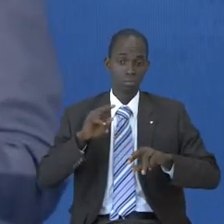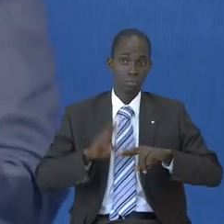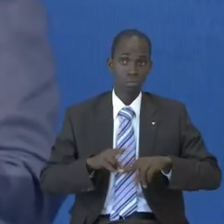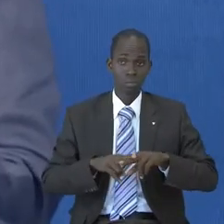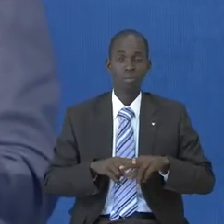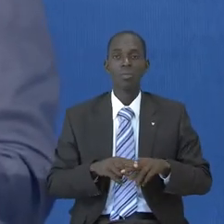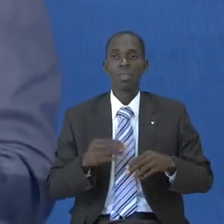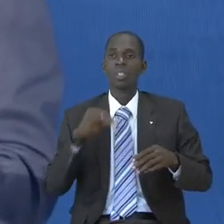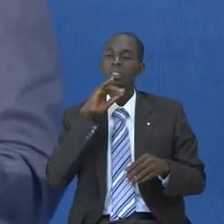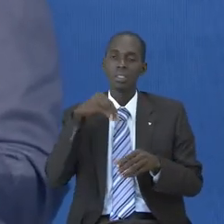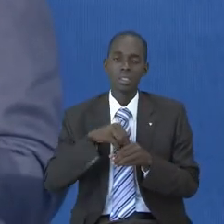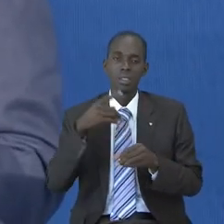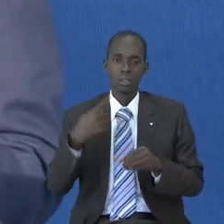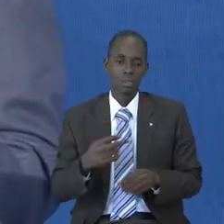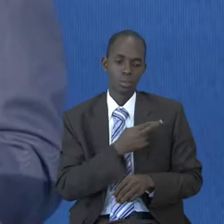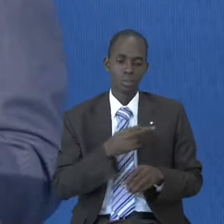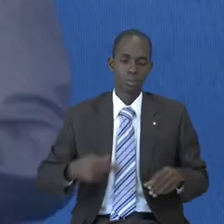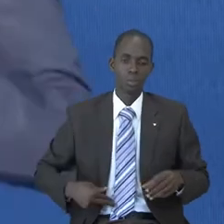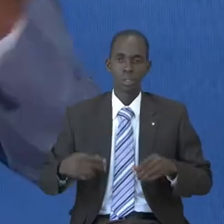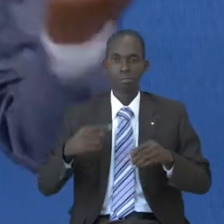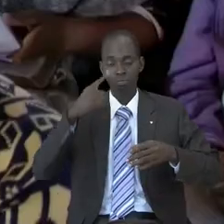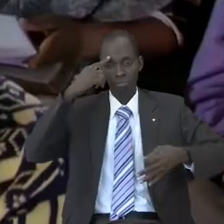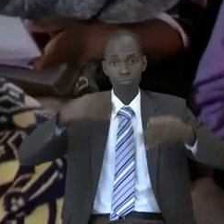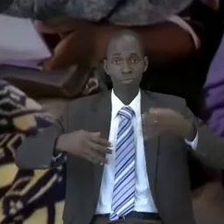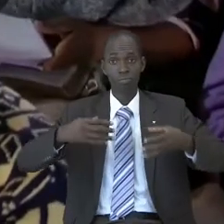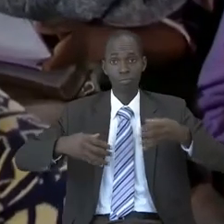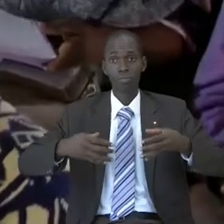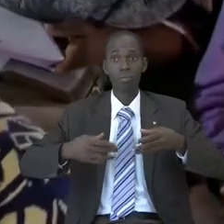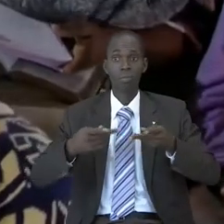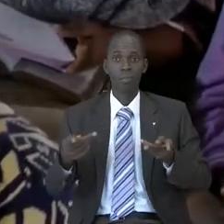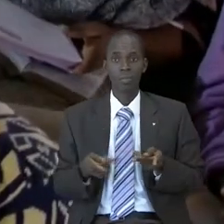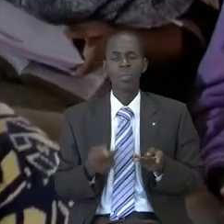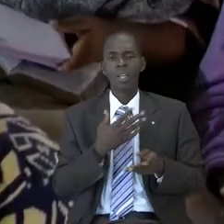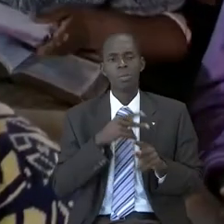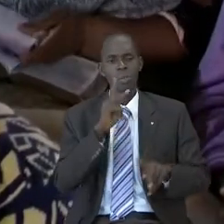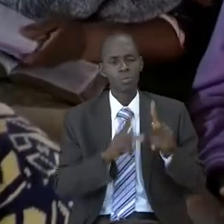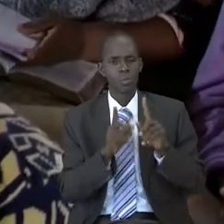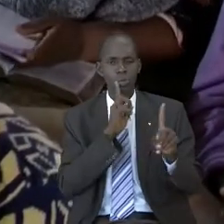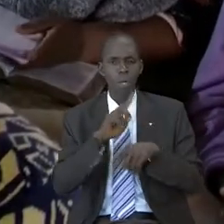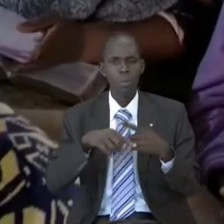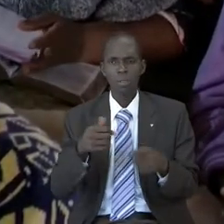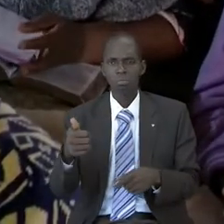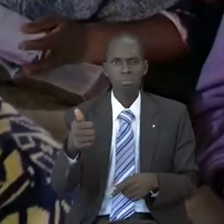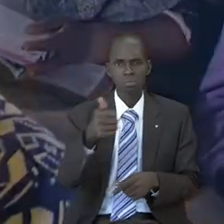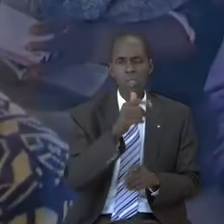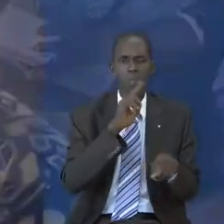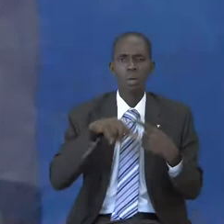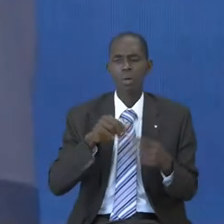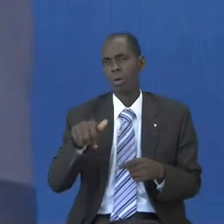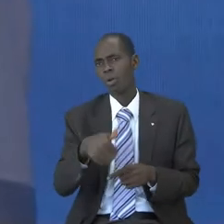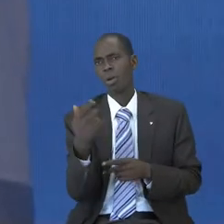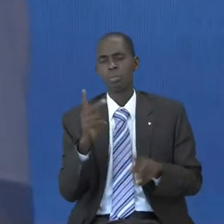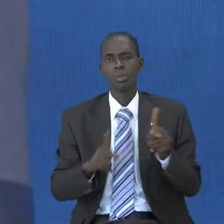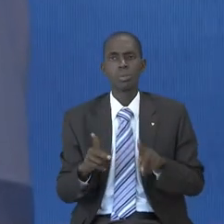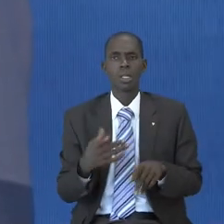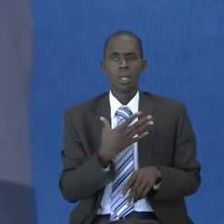And people come to me and they talk about themselves and they talk about other people. And